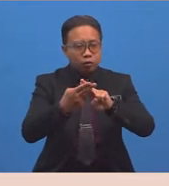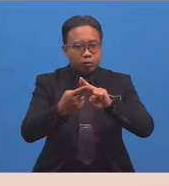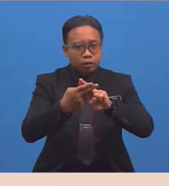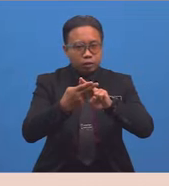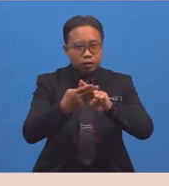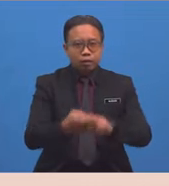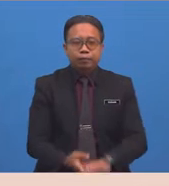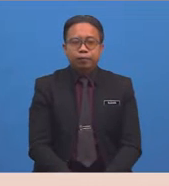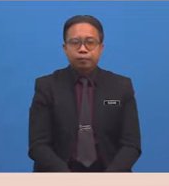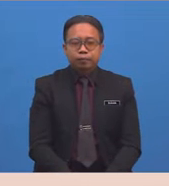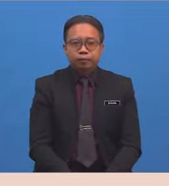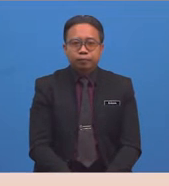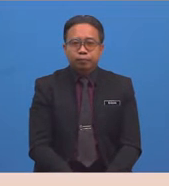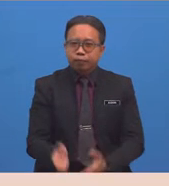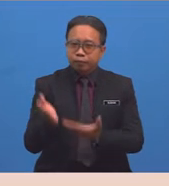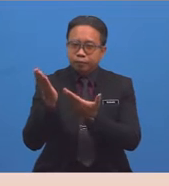following hashtags.